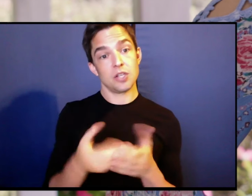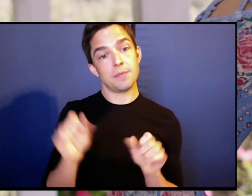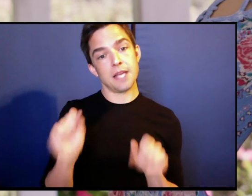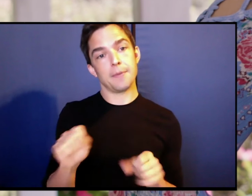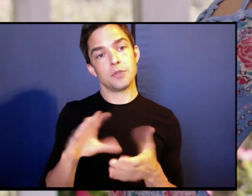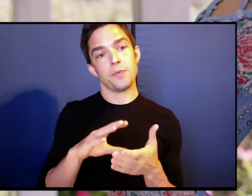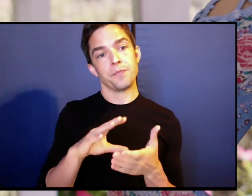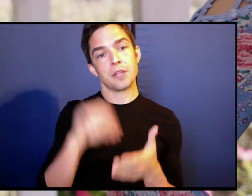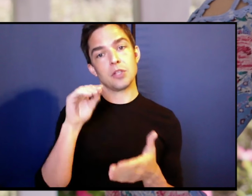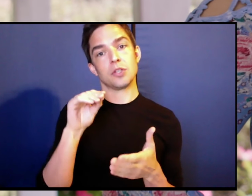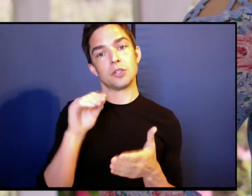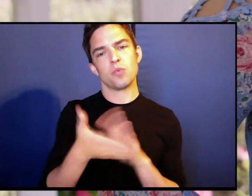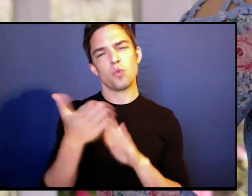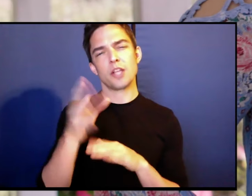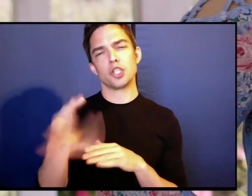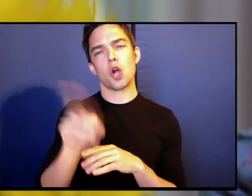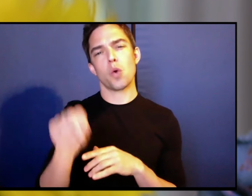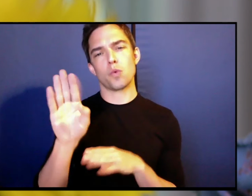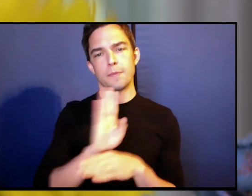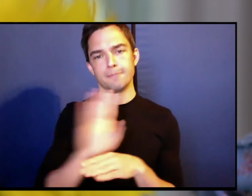be able to run your own business. this.